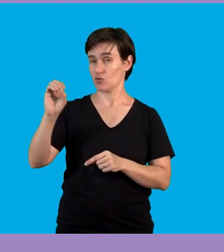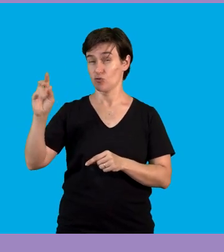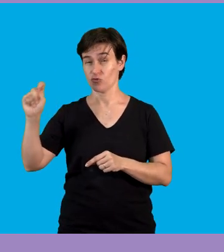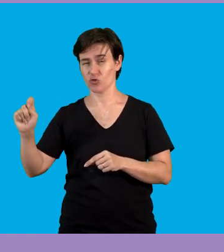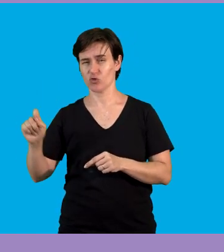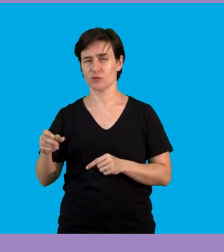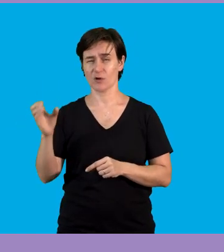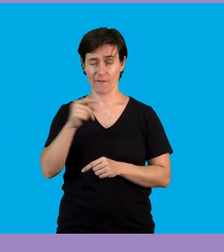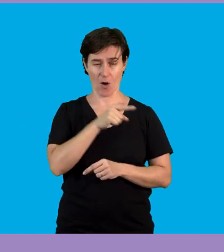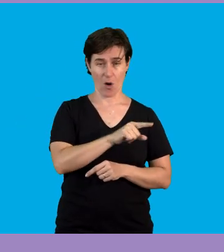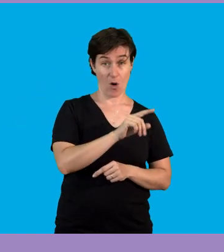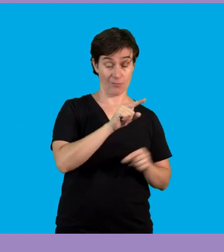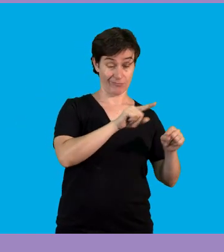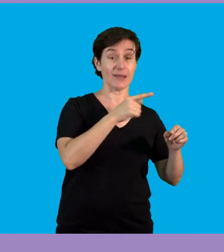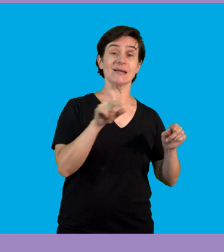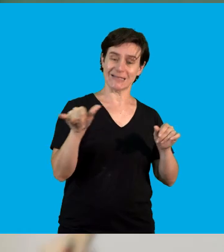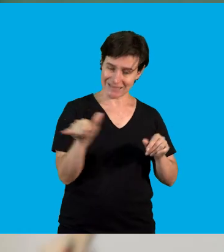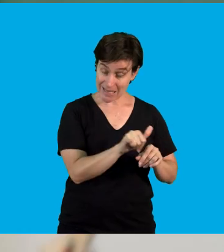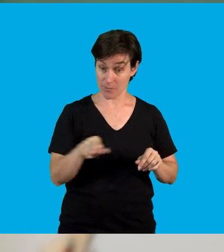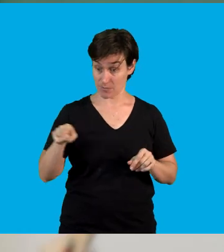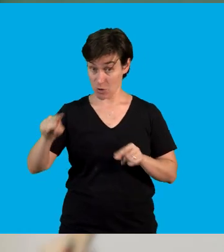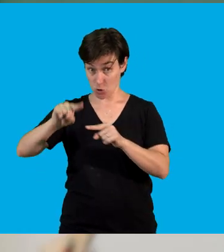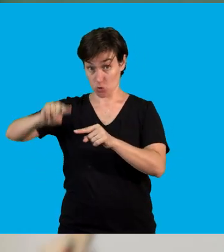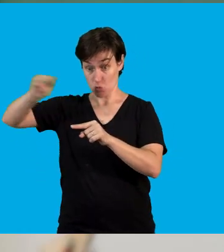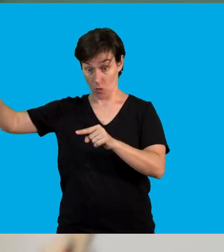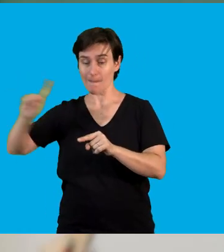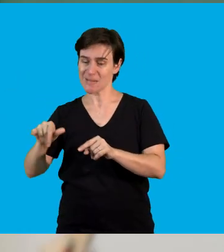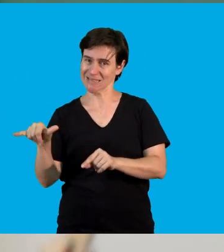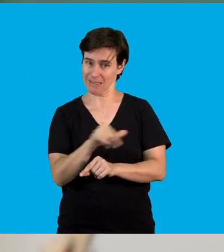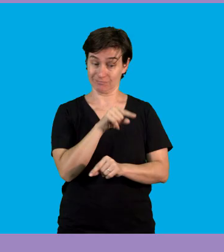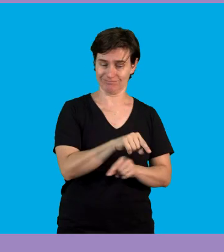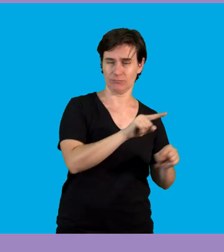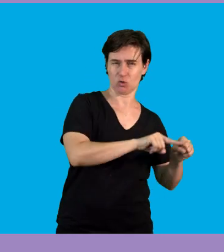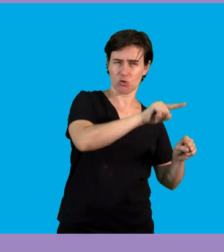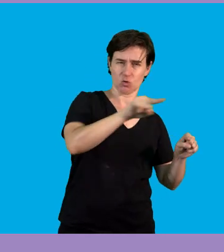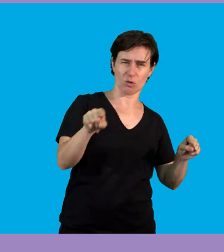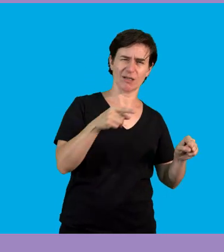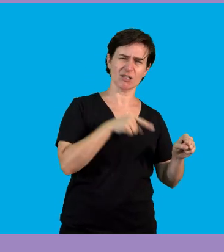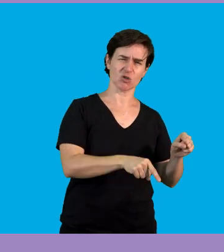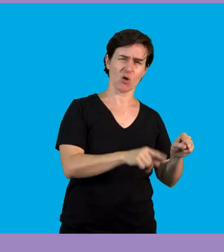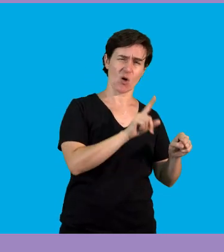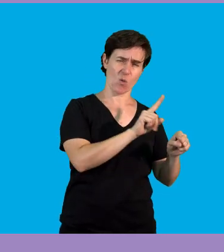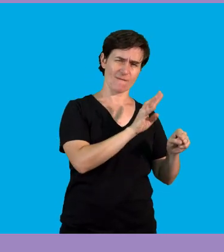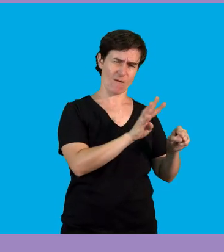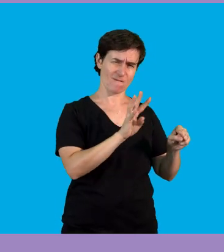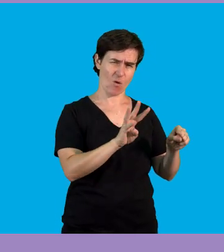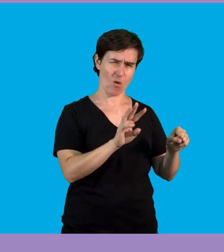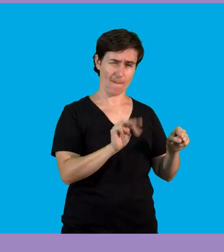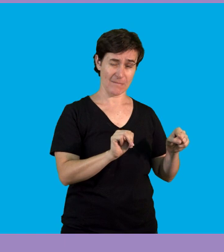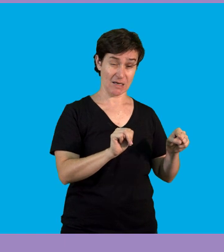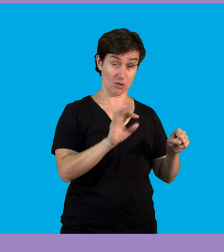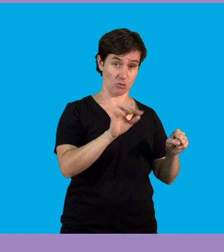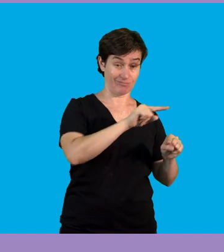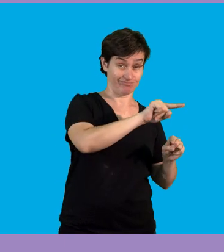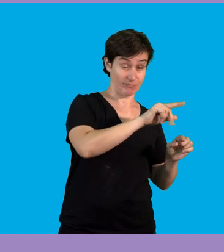meters squared, remember, can either be a positive or a negative 12 meters squared. That means that